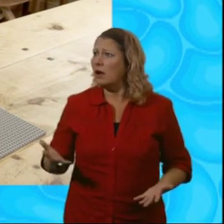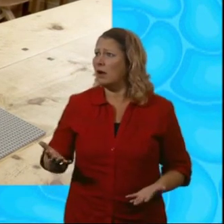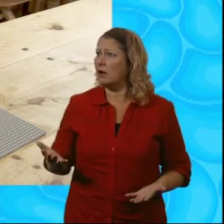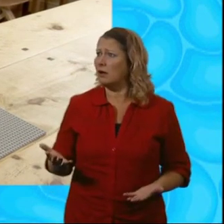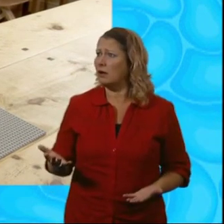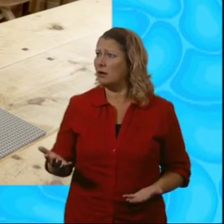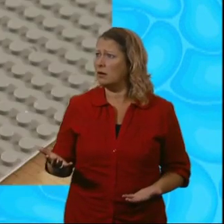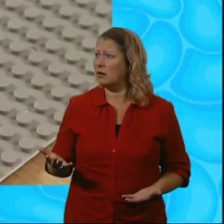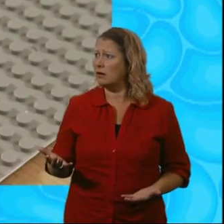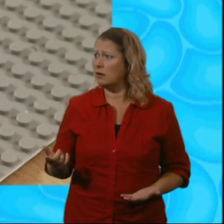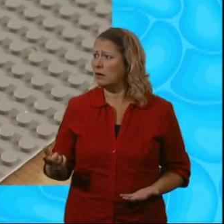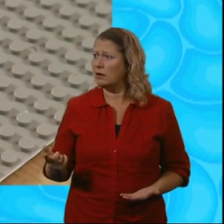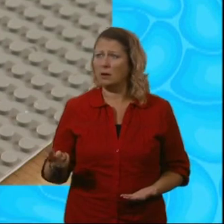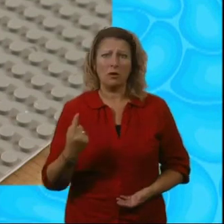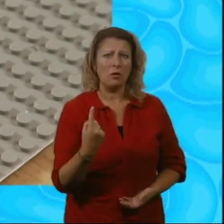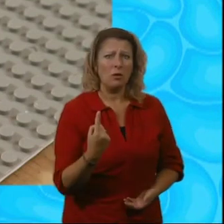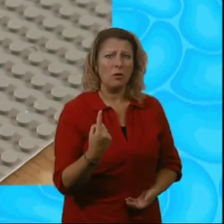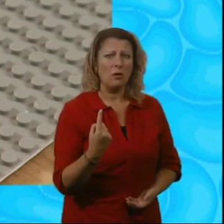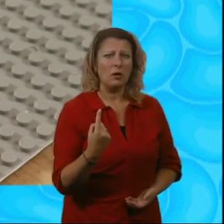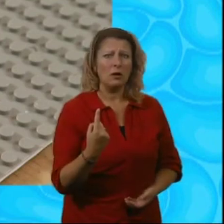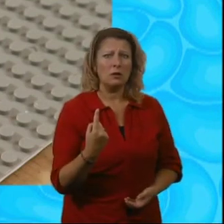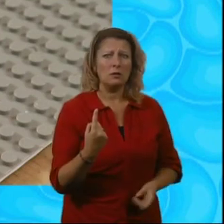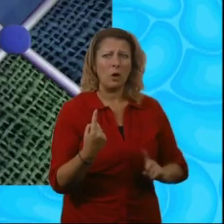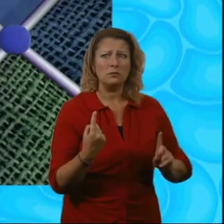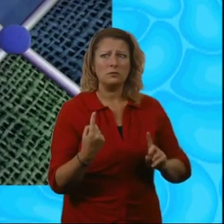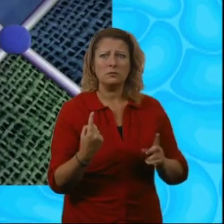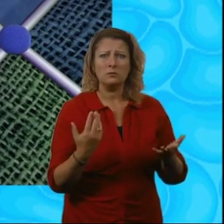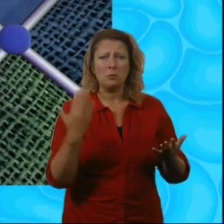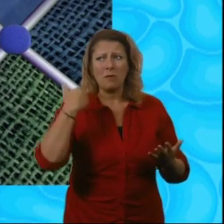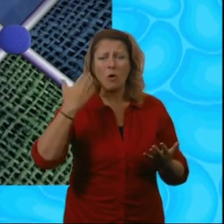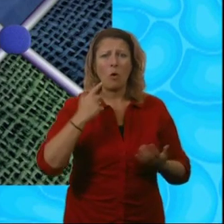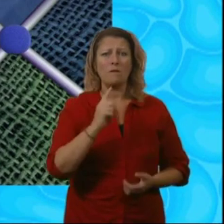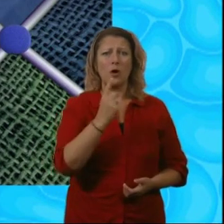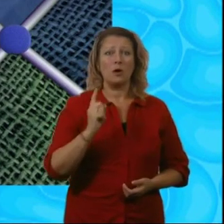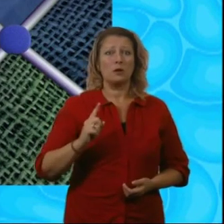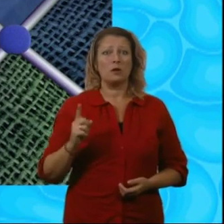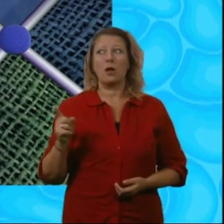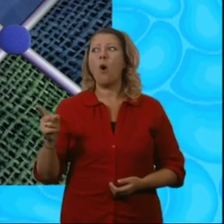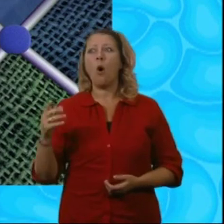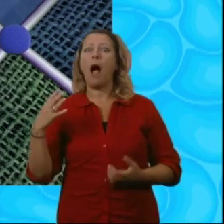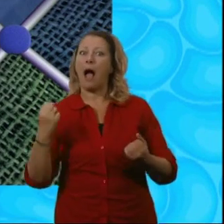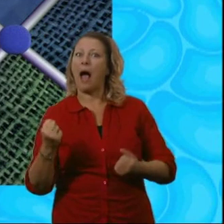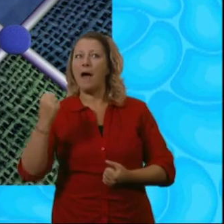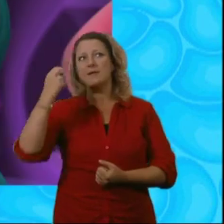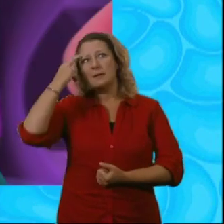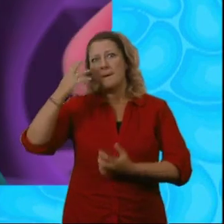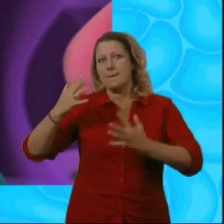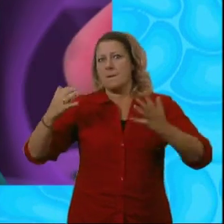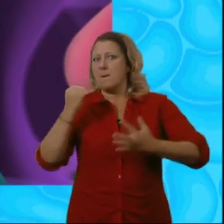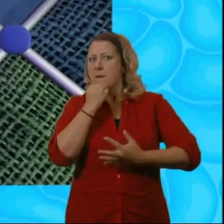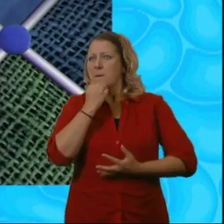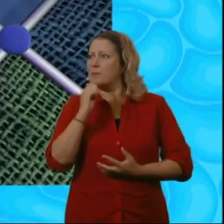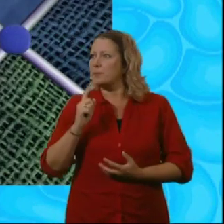Just one. But how many bricks did he start with? Well, I do know the name of a very big number. Tell